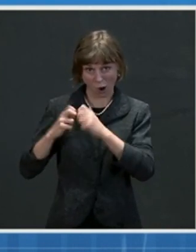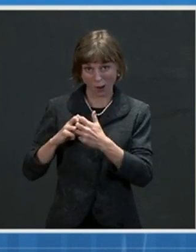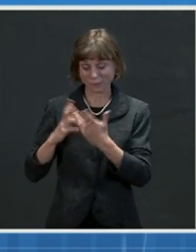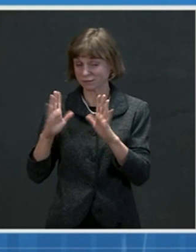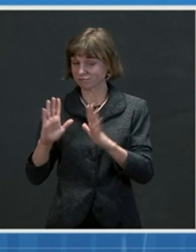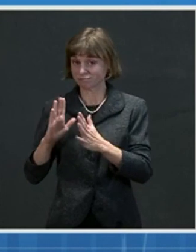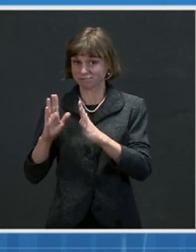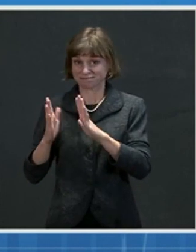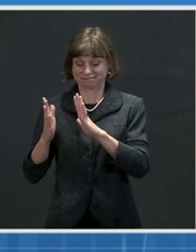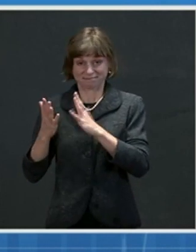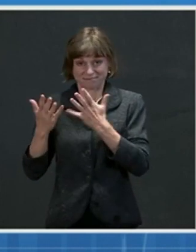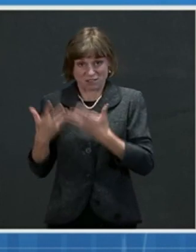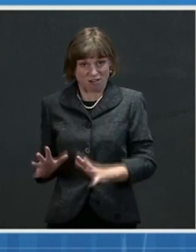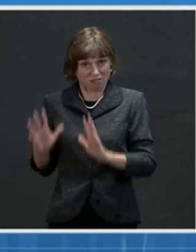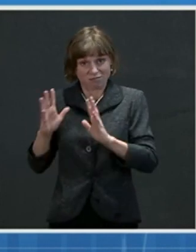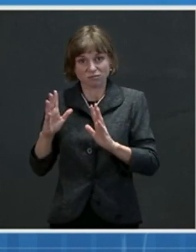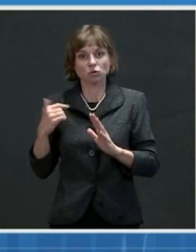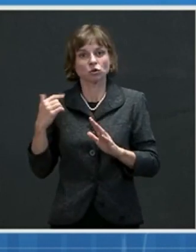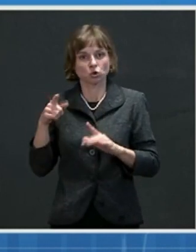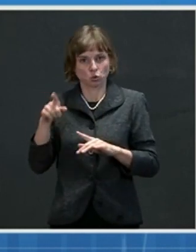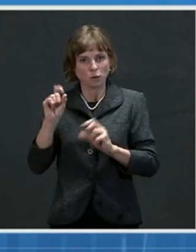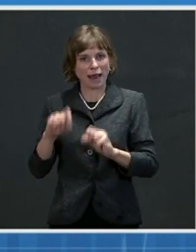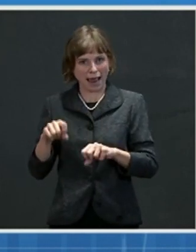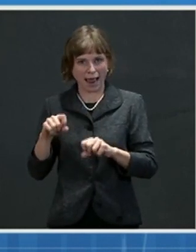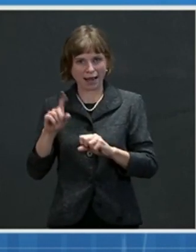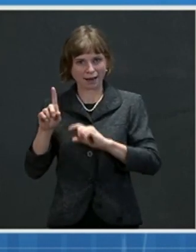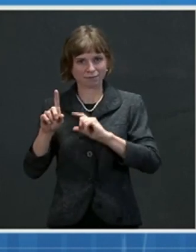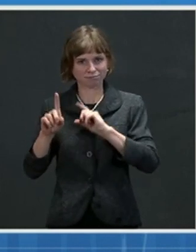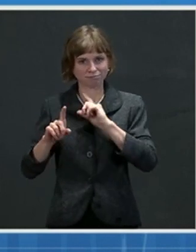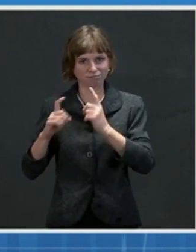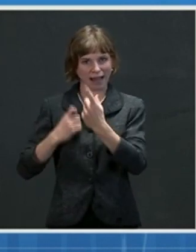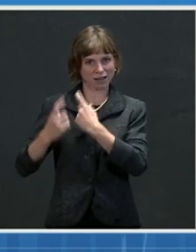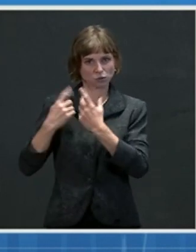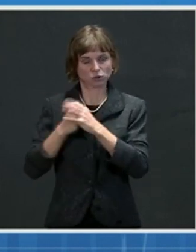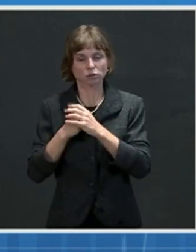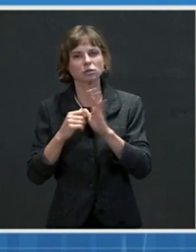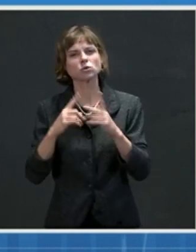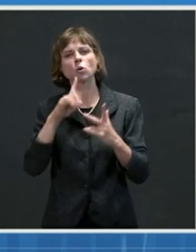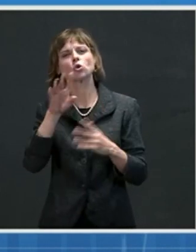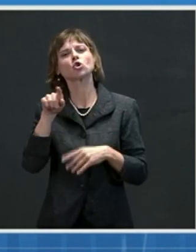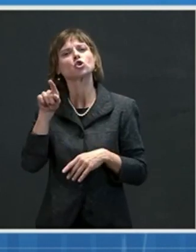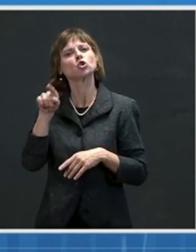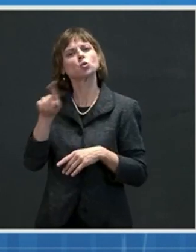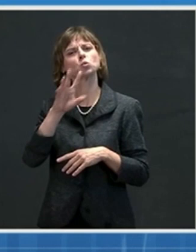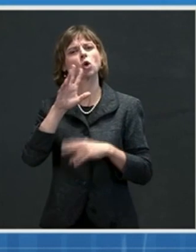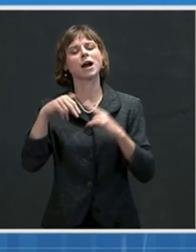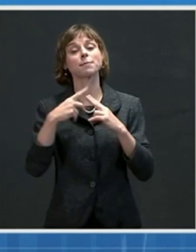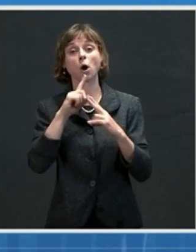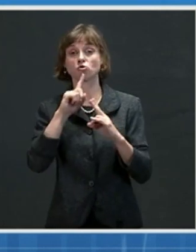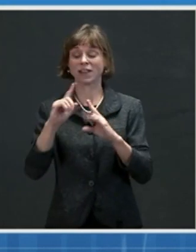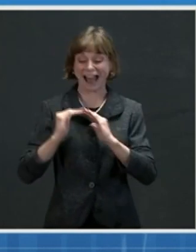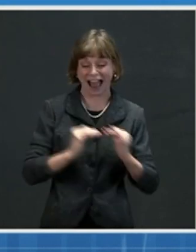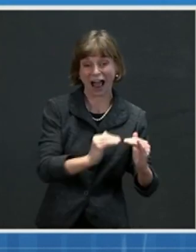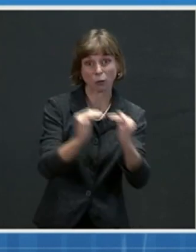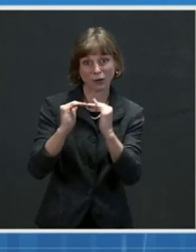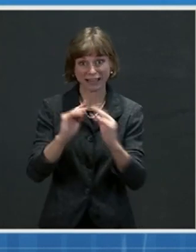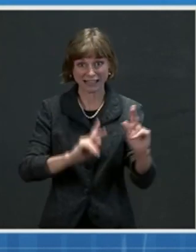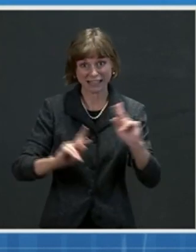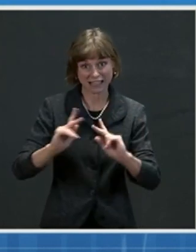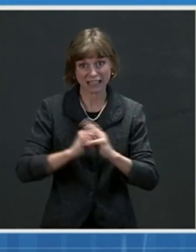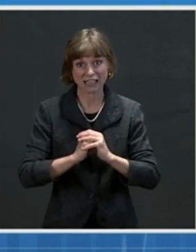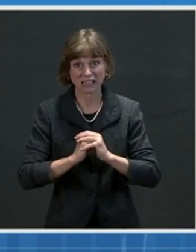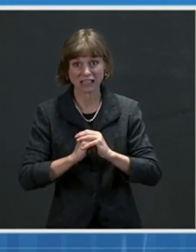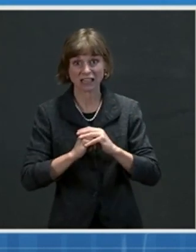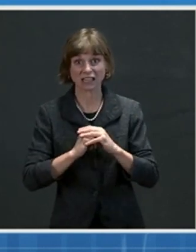questions. I just want to pick up where you left off, and that is that equity is core to our strategy to put this